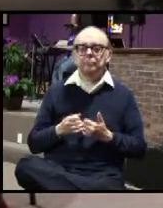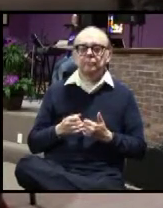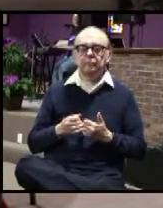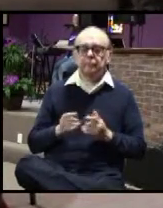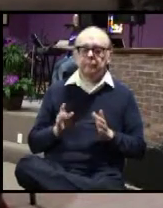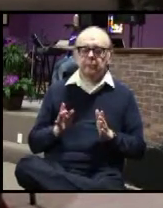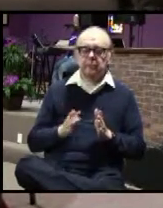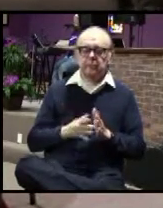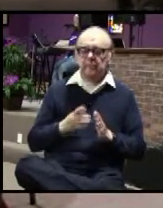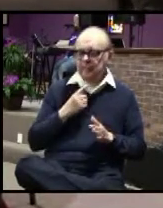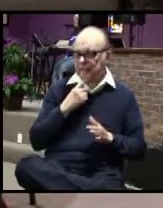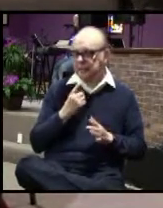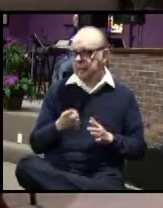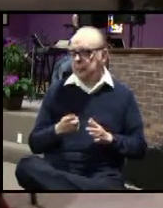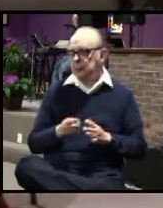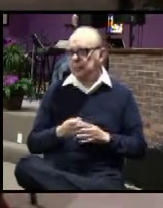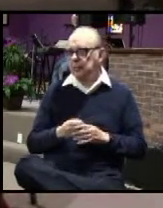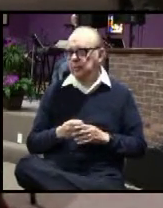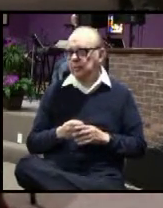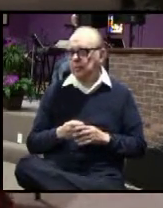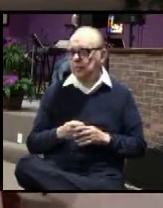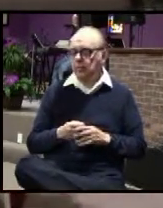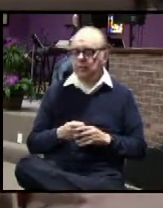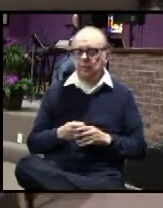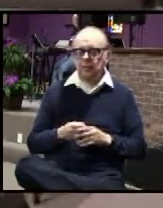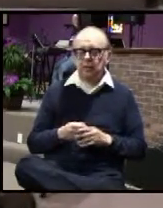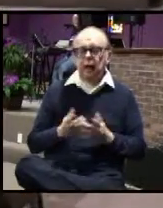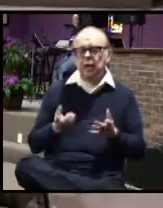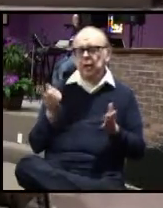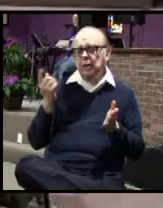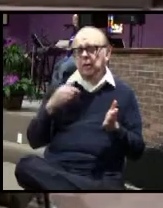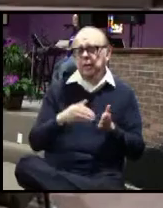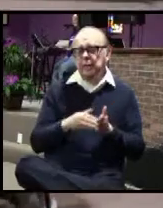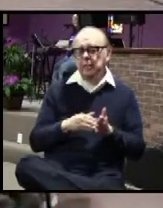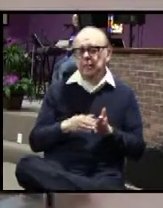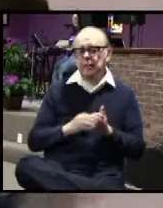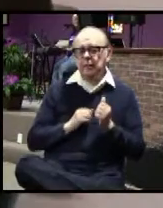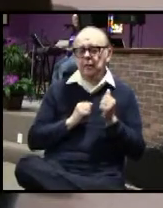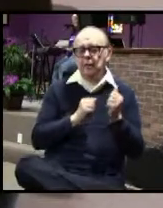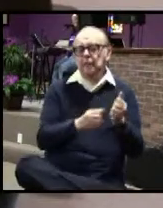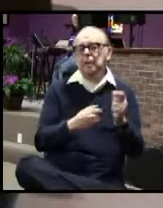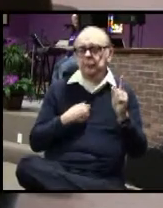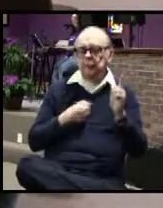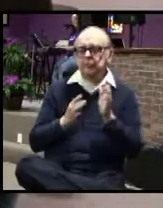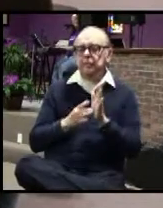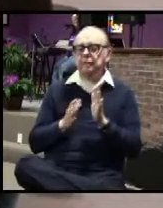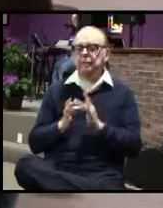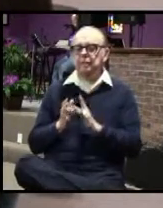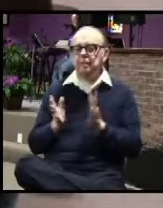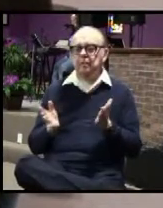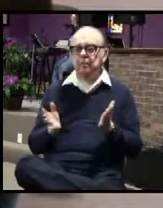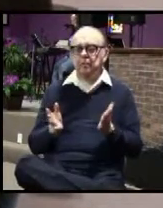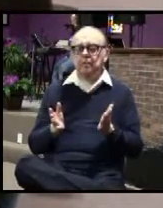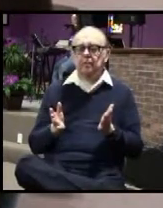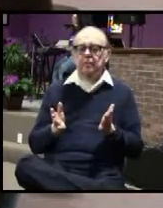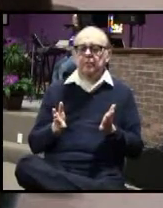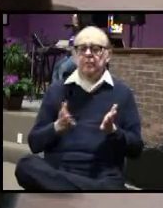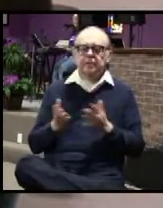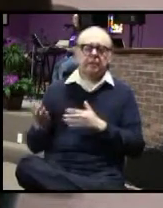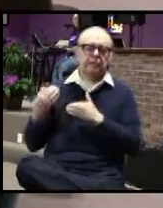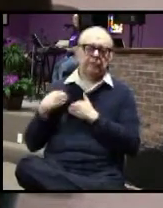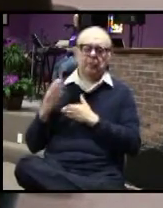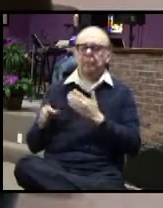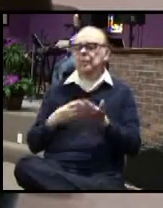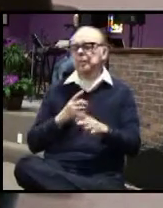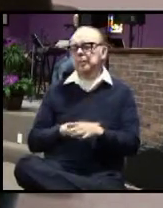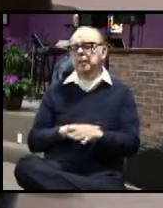like Jesus said, he said, listen, why don't you come to me, all you that labor and heavy laden, and I will give you rest. You've been carrying these burdens for so long. And